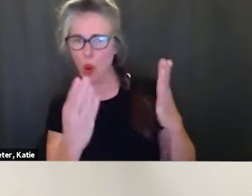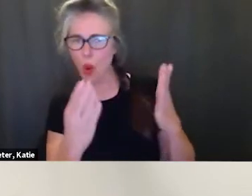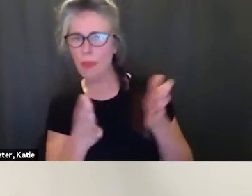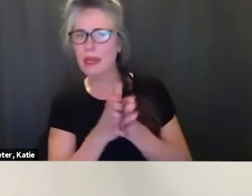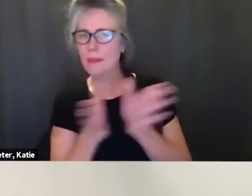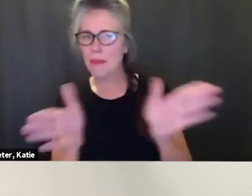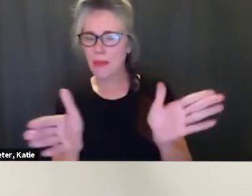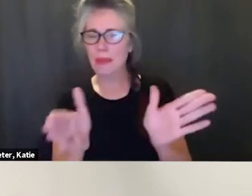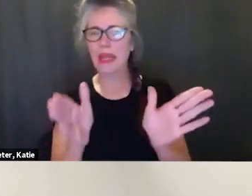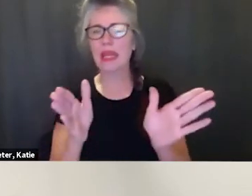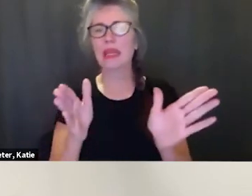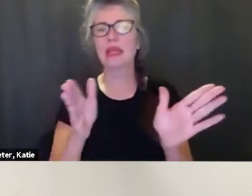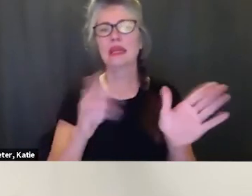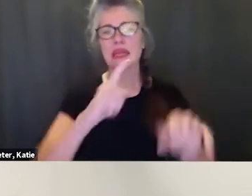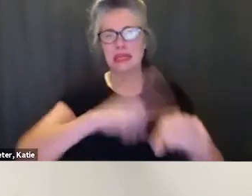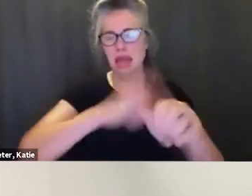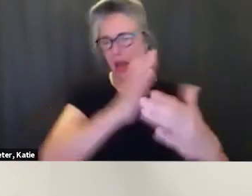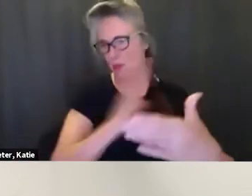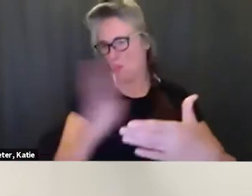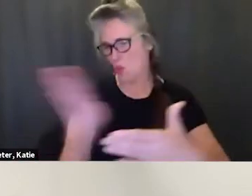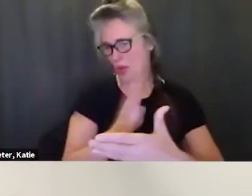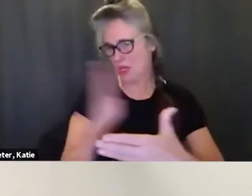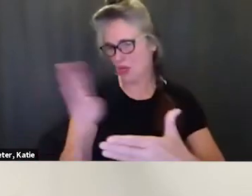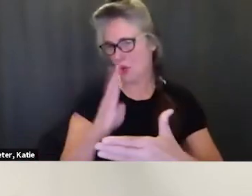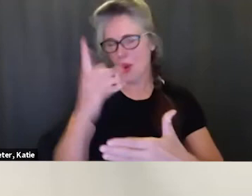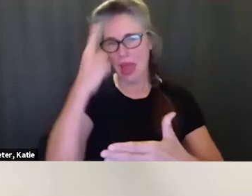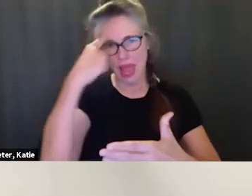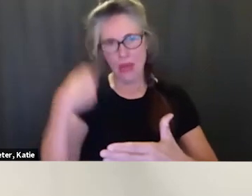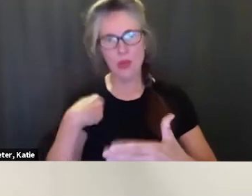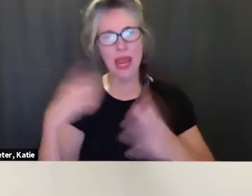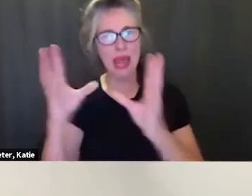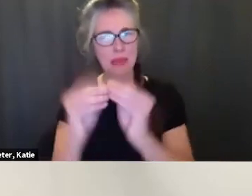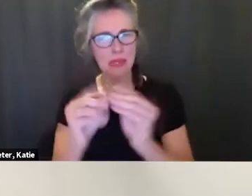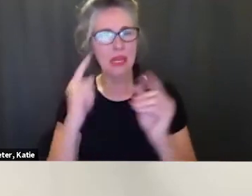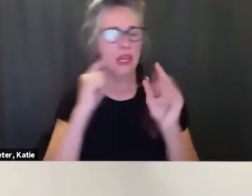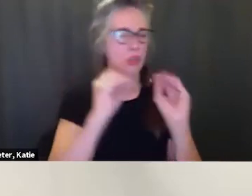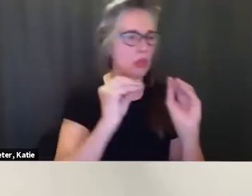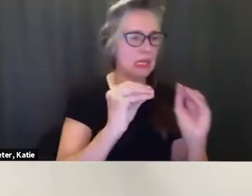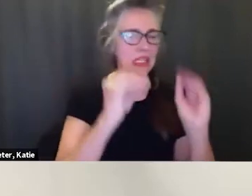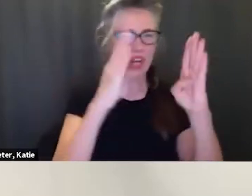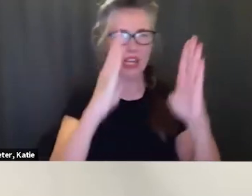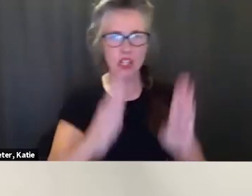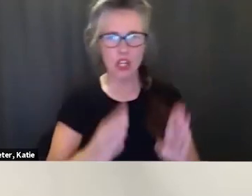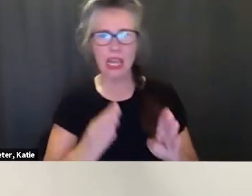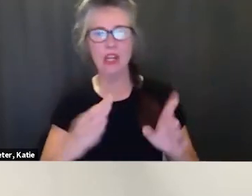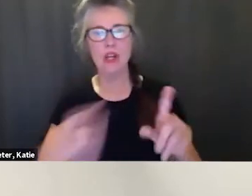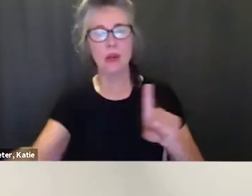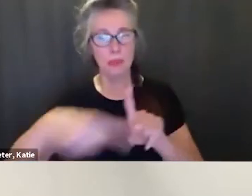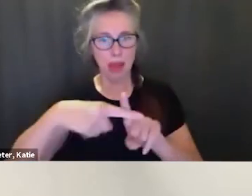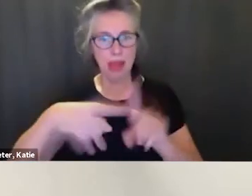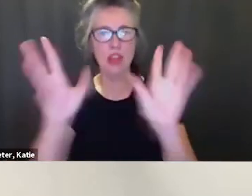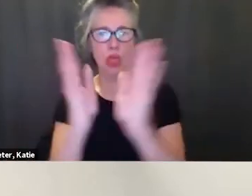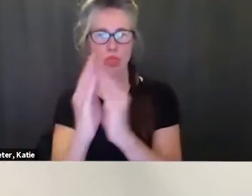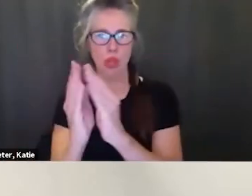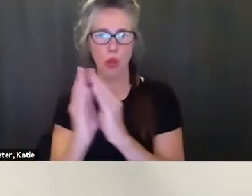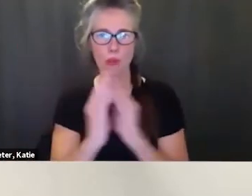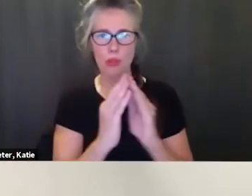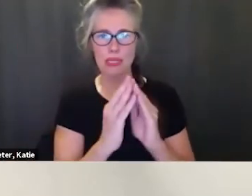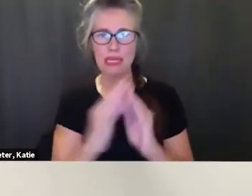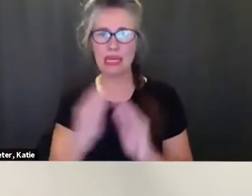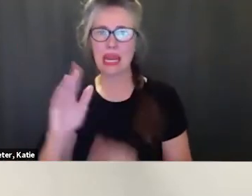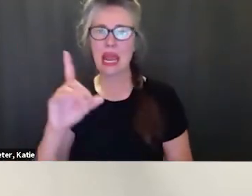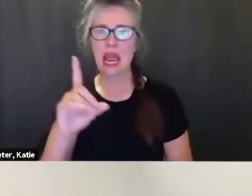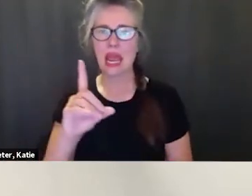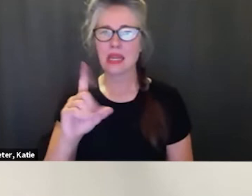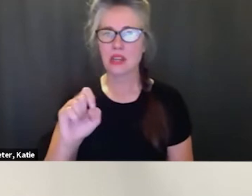window. And we did that. And we held sessions for educators as well as the community. And Dr. Snyder and